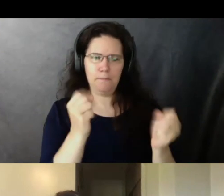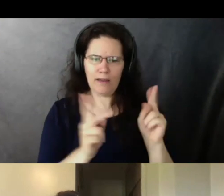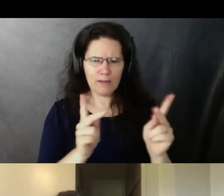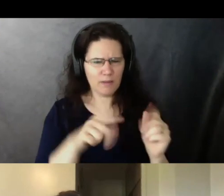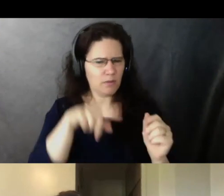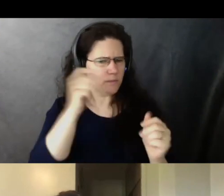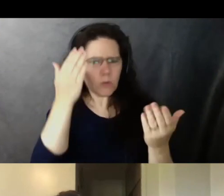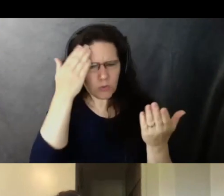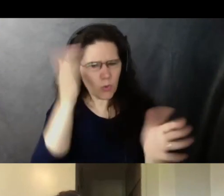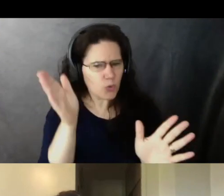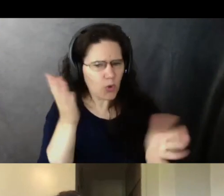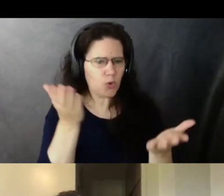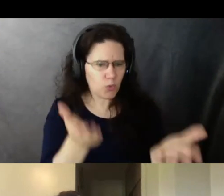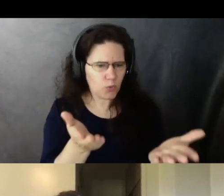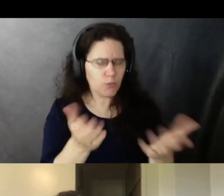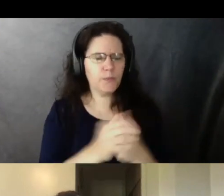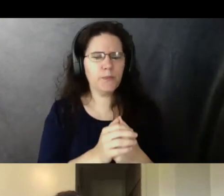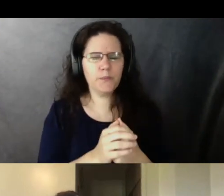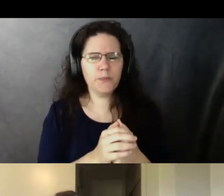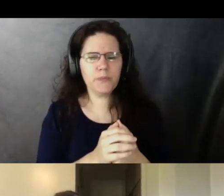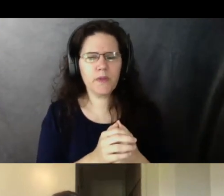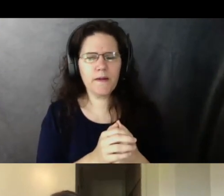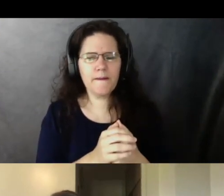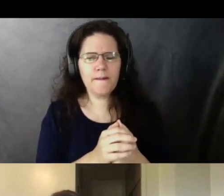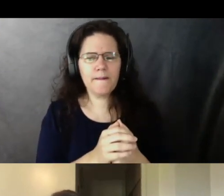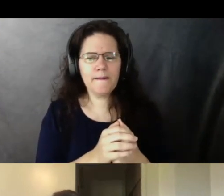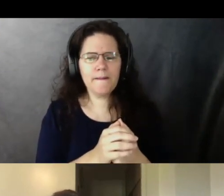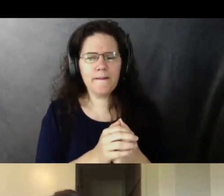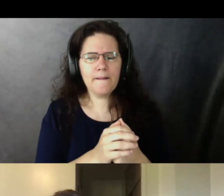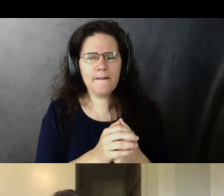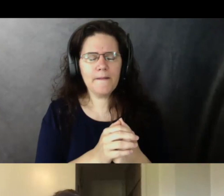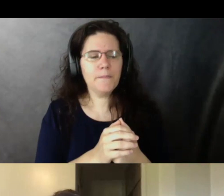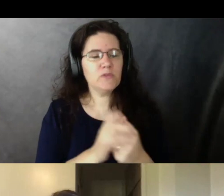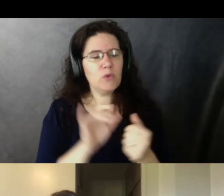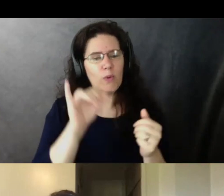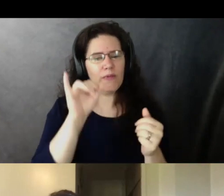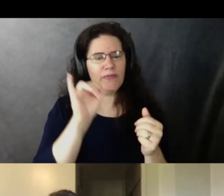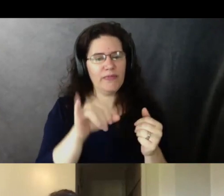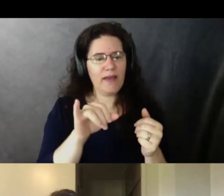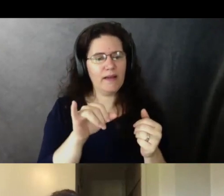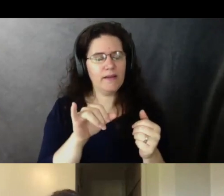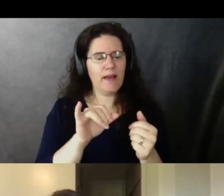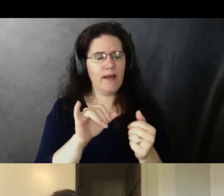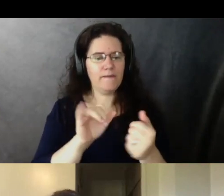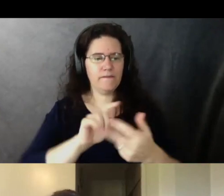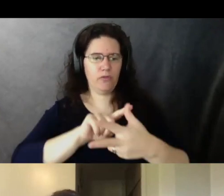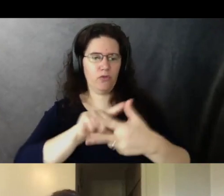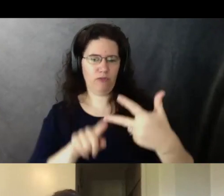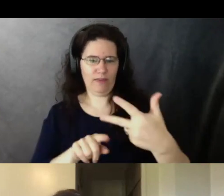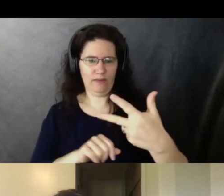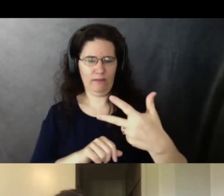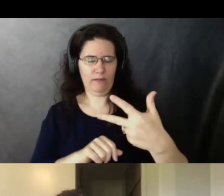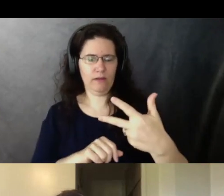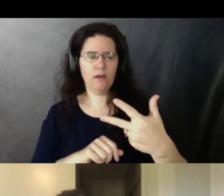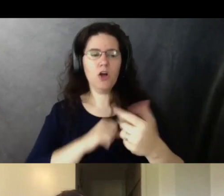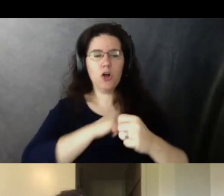ask. And it comes in threes. So it protects the